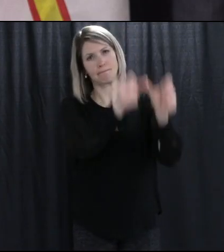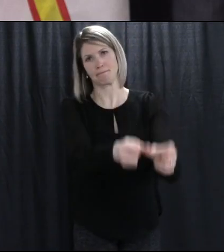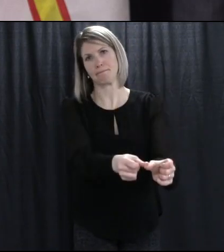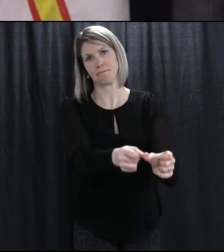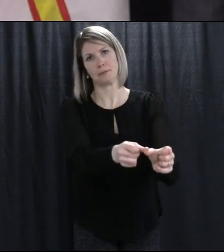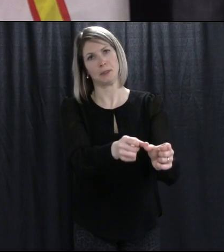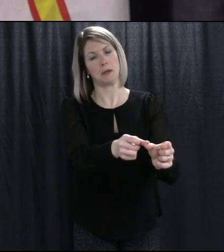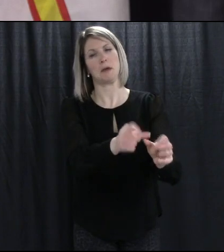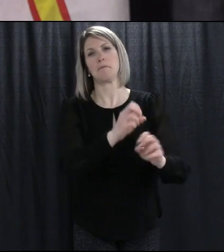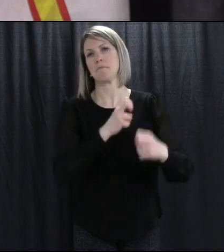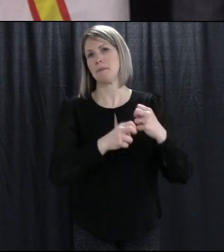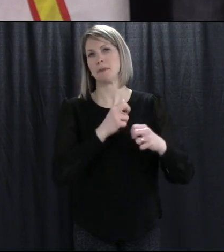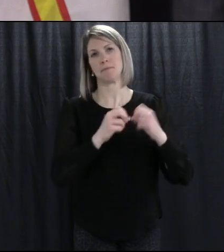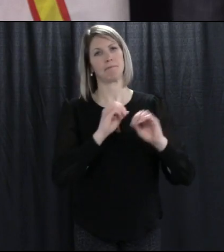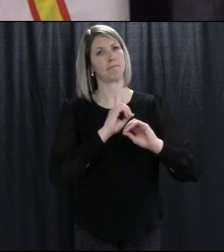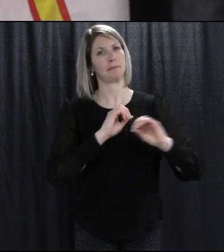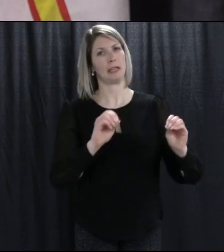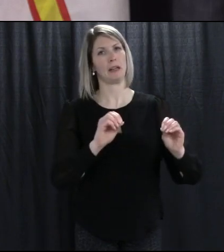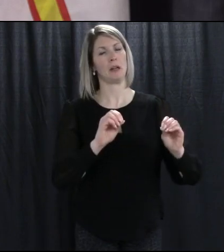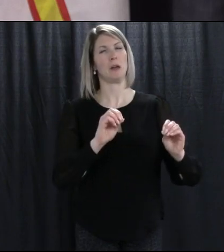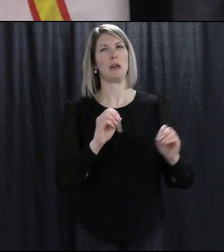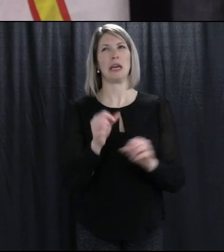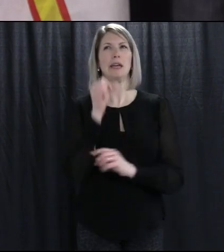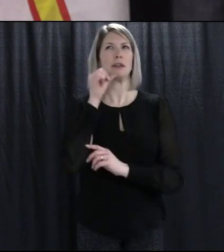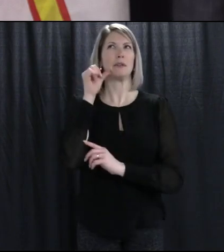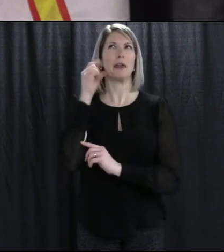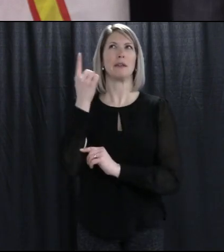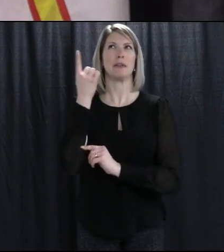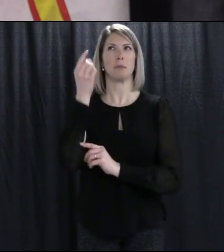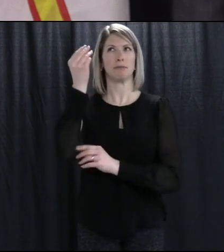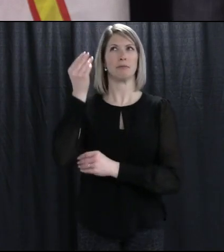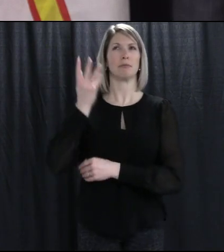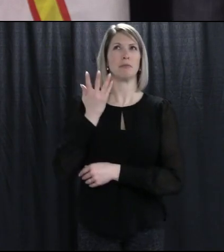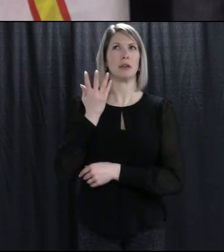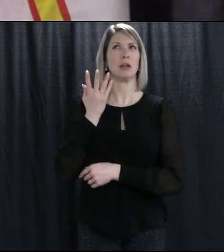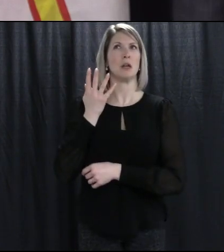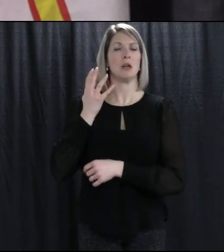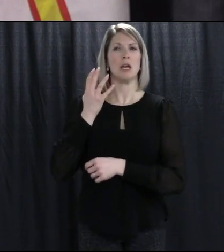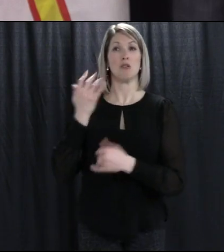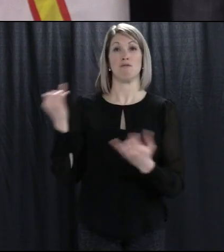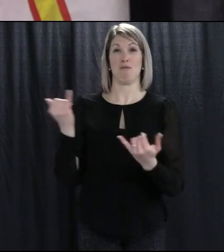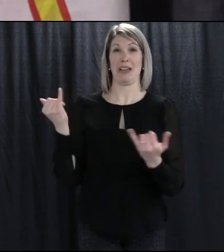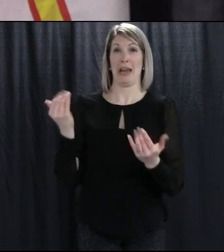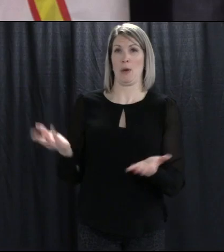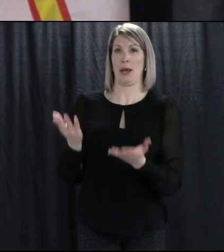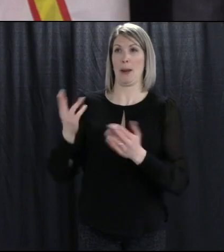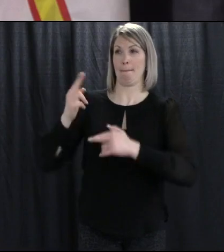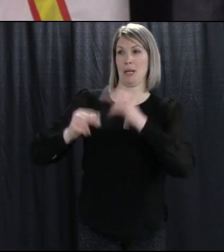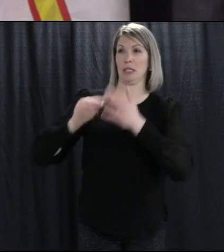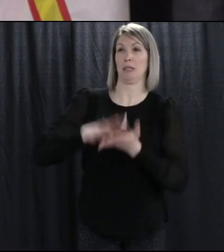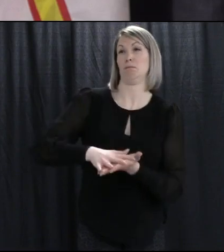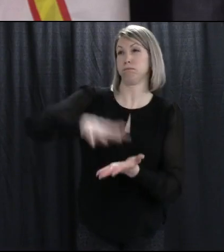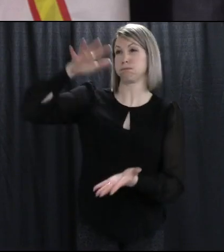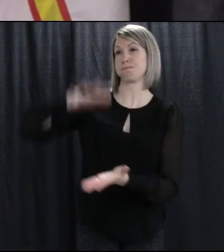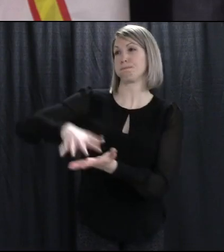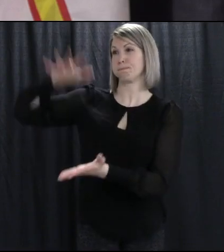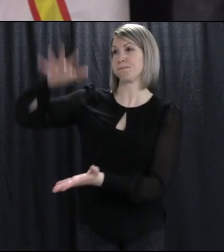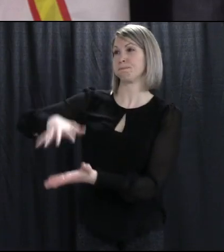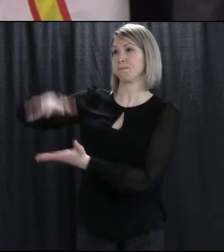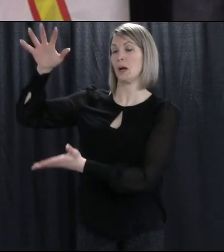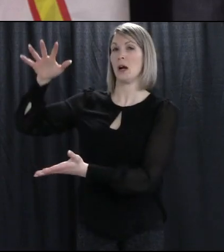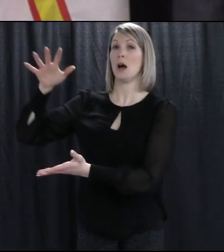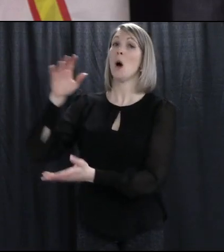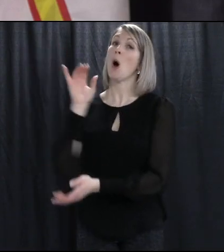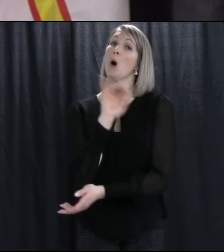there's the comment made to me yesterday was the inventories are full in the warehouses, but it seems like most cupboards are full